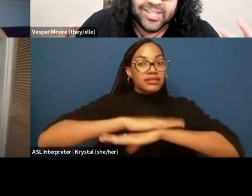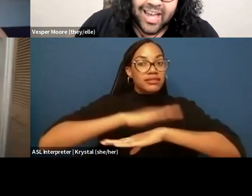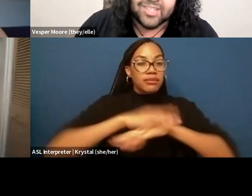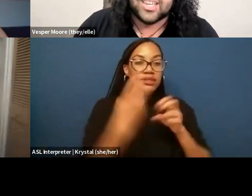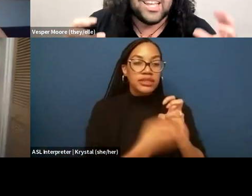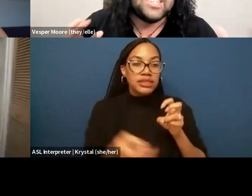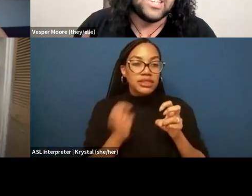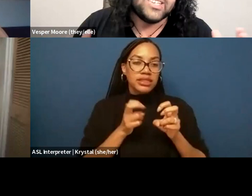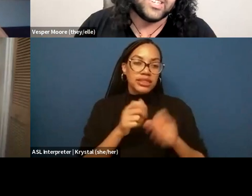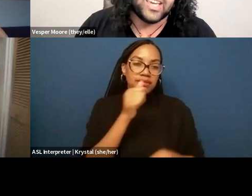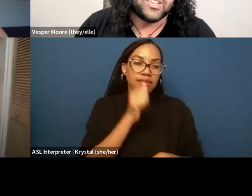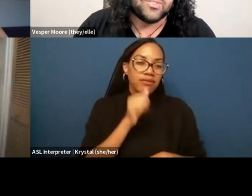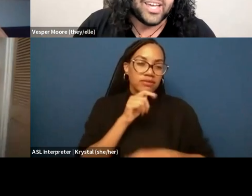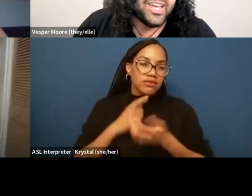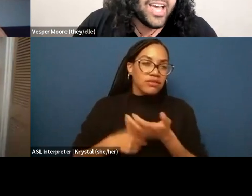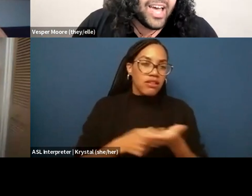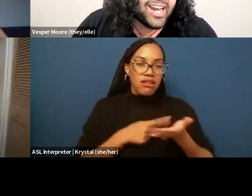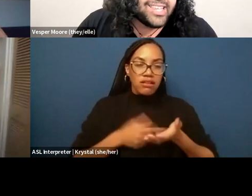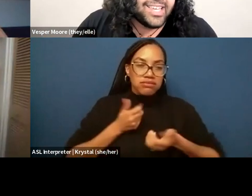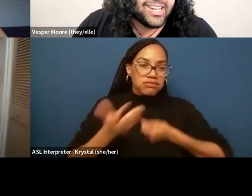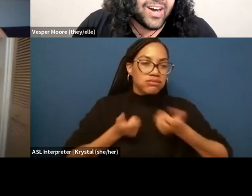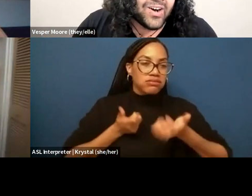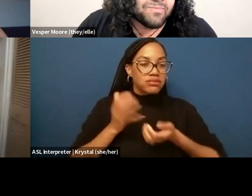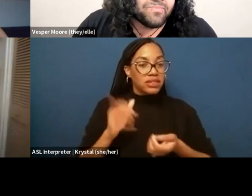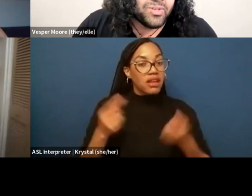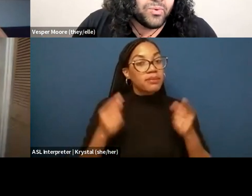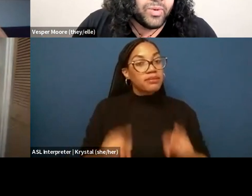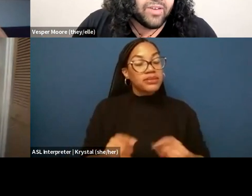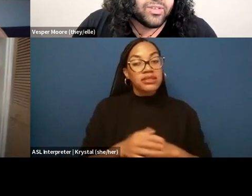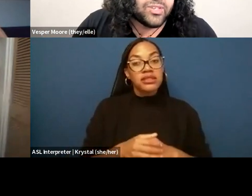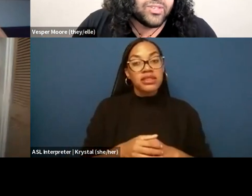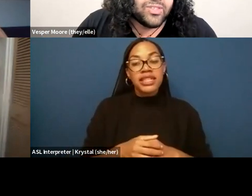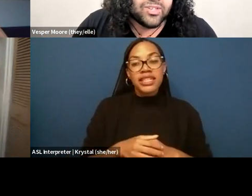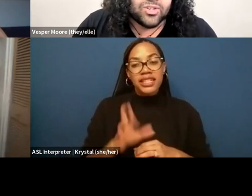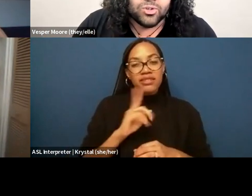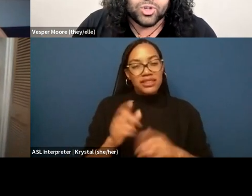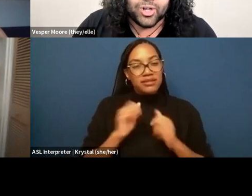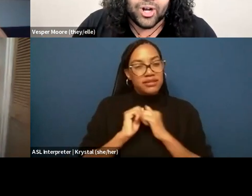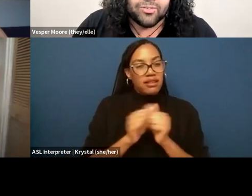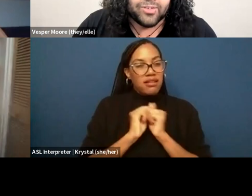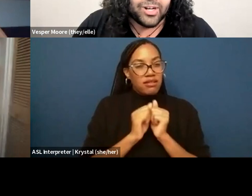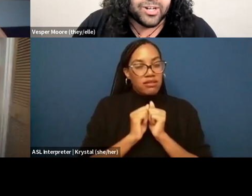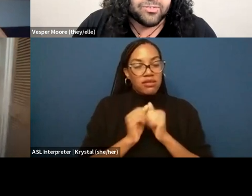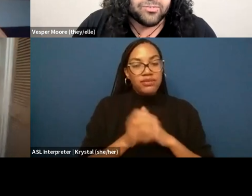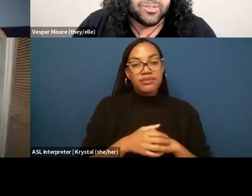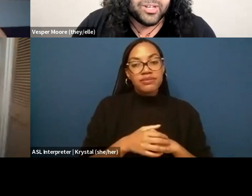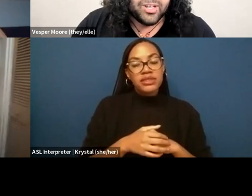soil. It is outside. It is together, right? And I think we have this culture